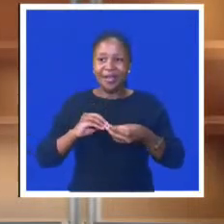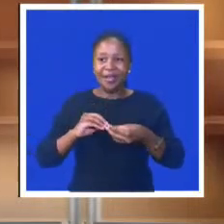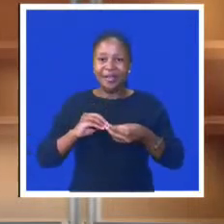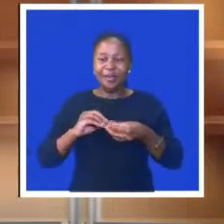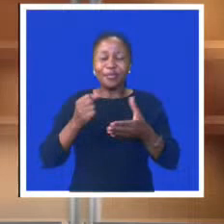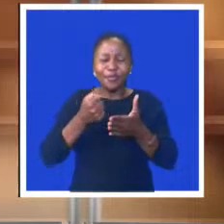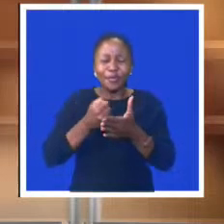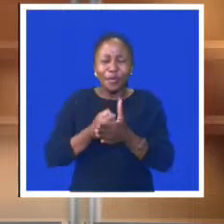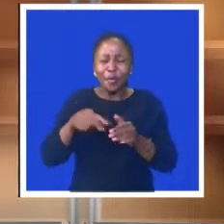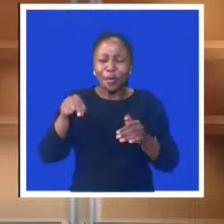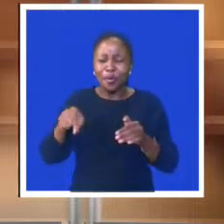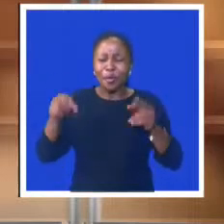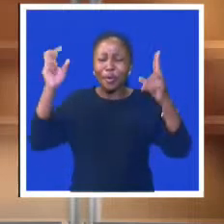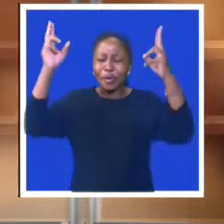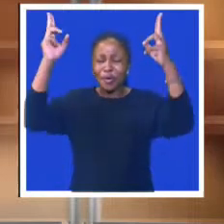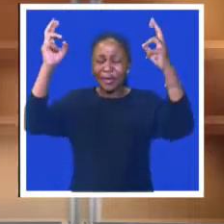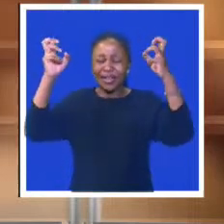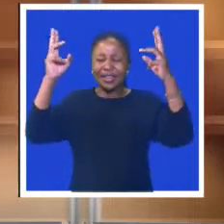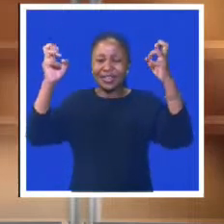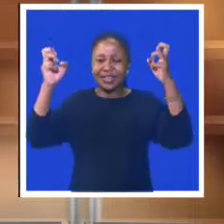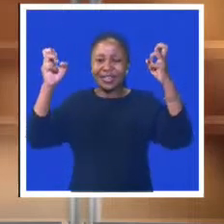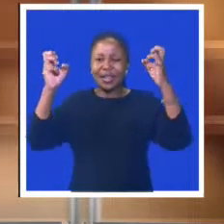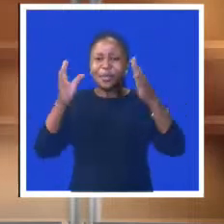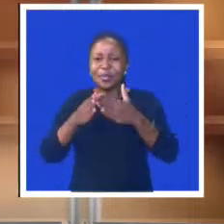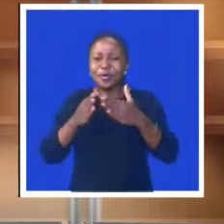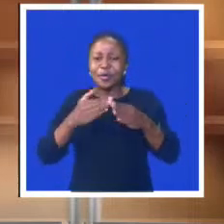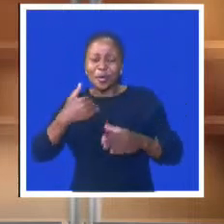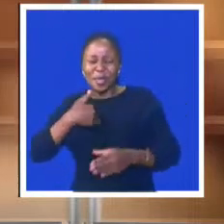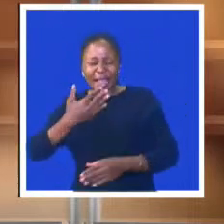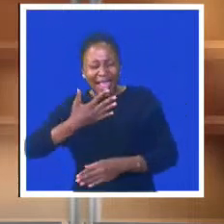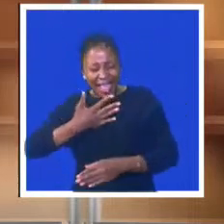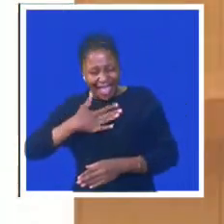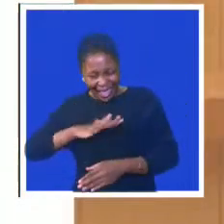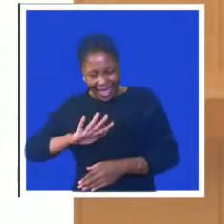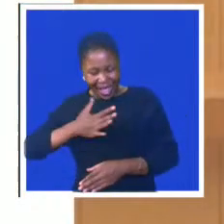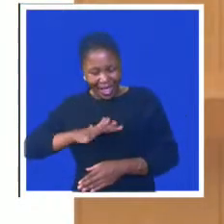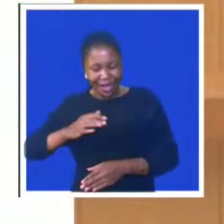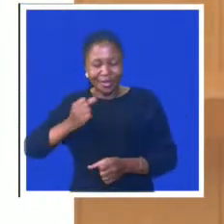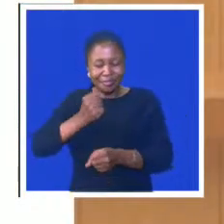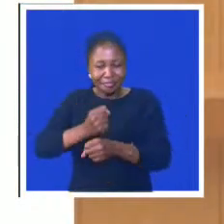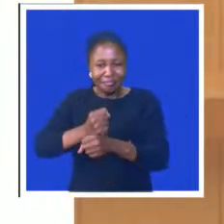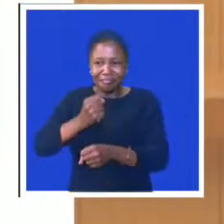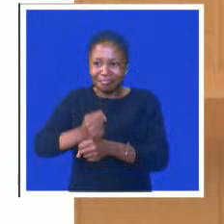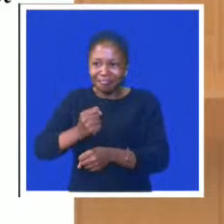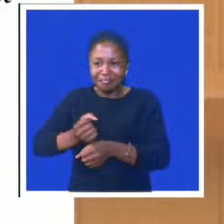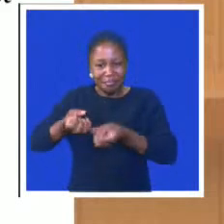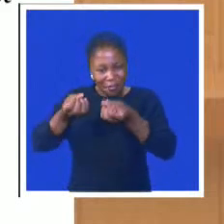you, which I really want you to do for me. Okay.